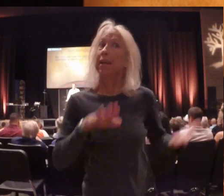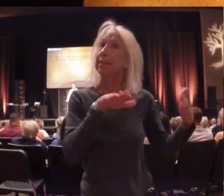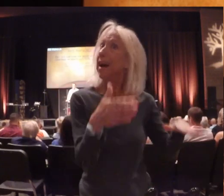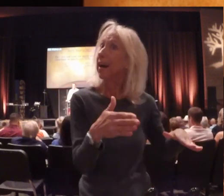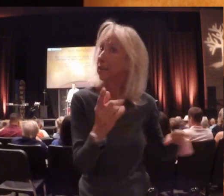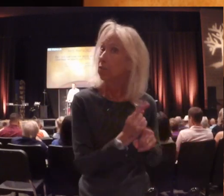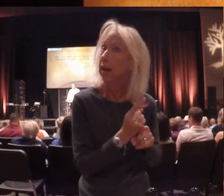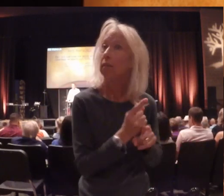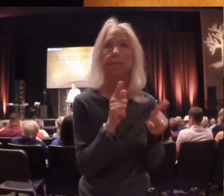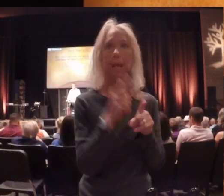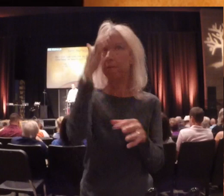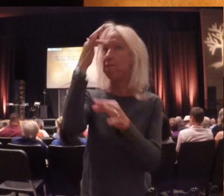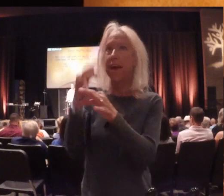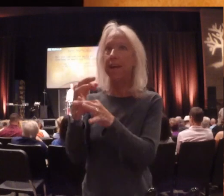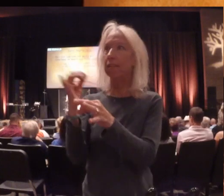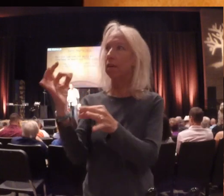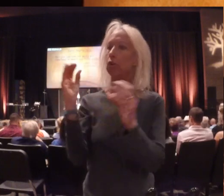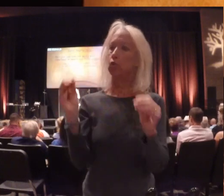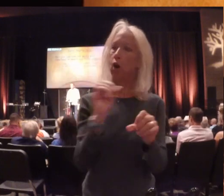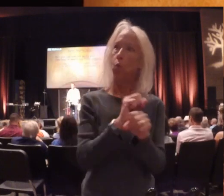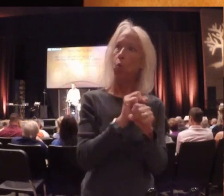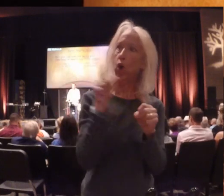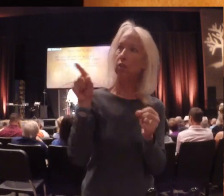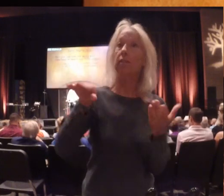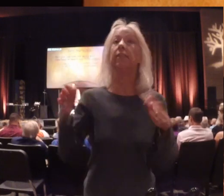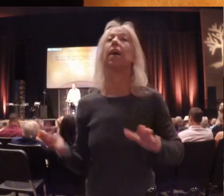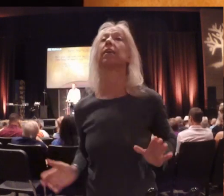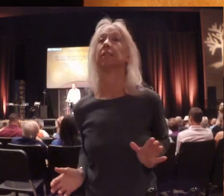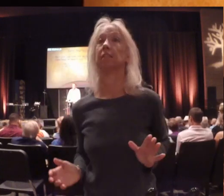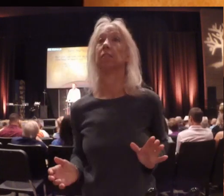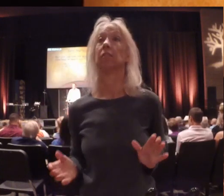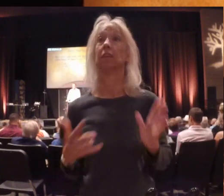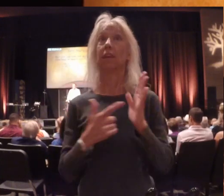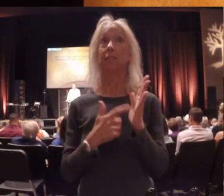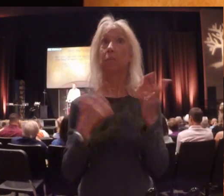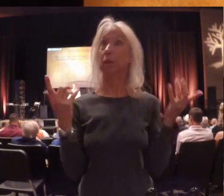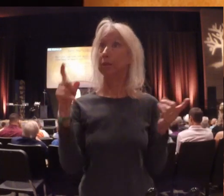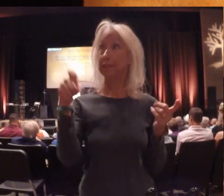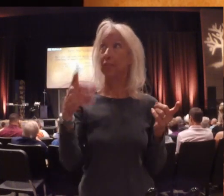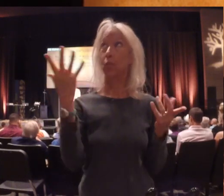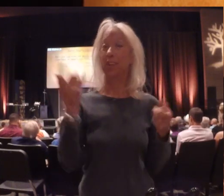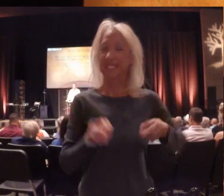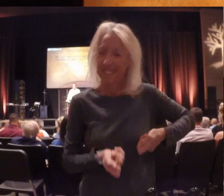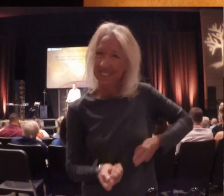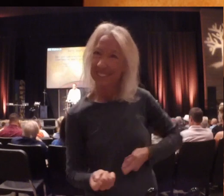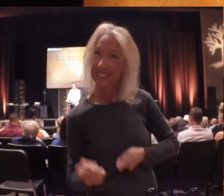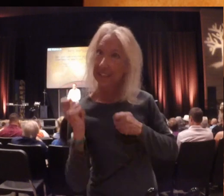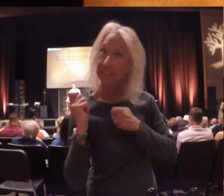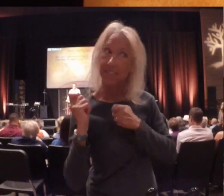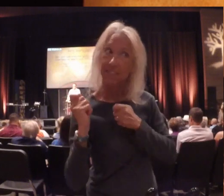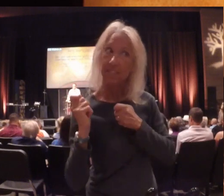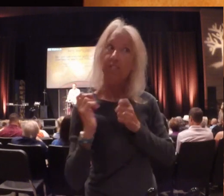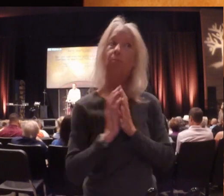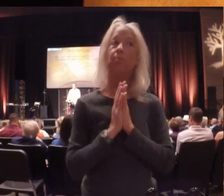church? Works. See, only God can send the water, but sometimes he wants you to dig a ditch.